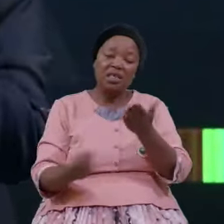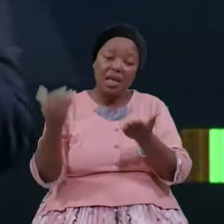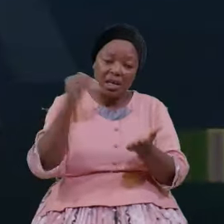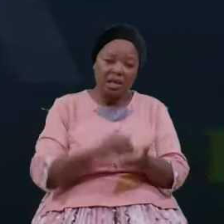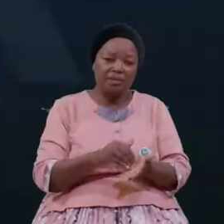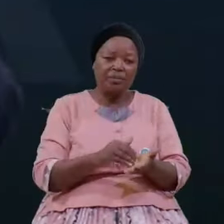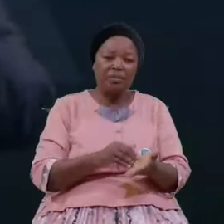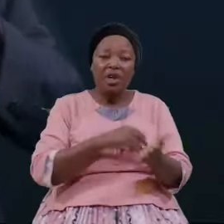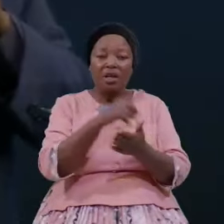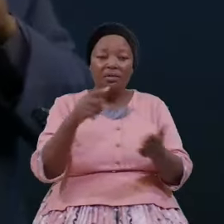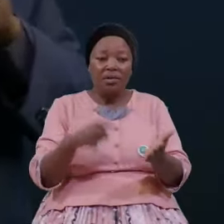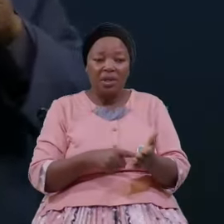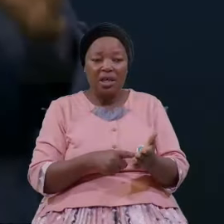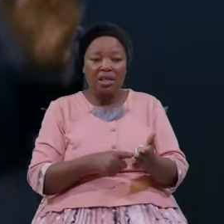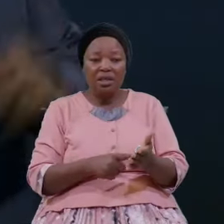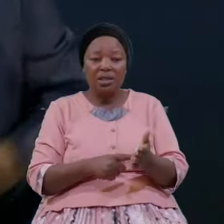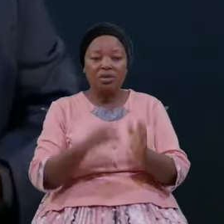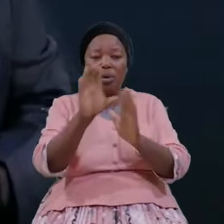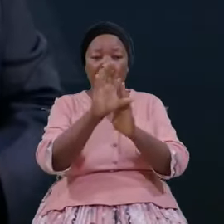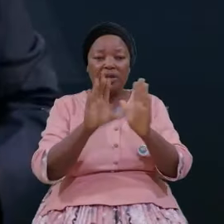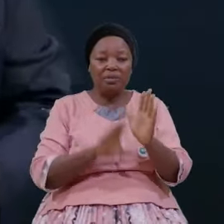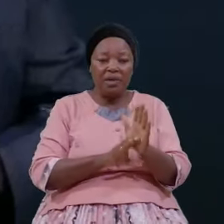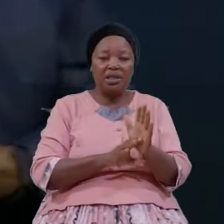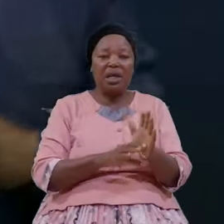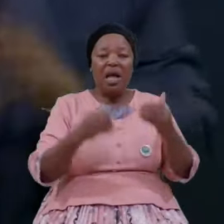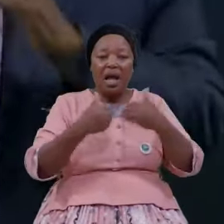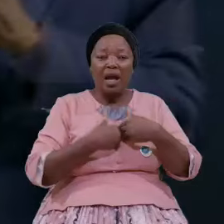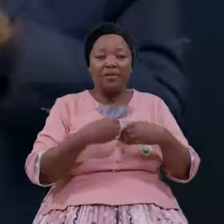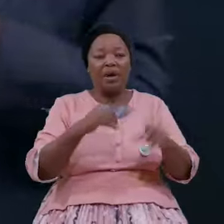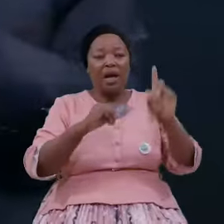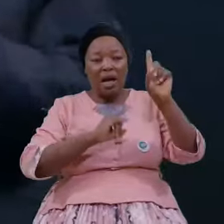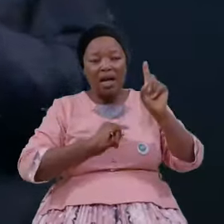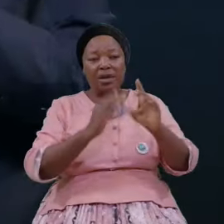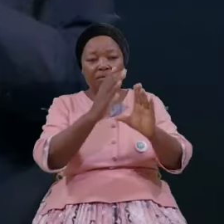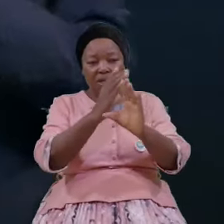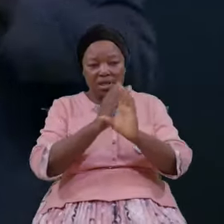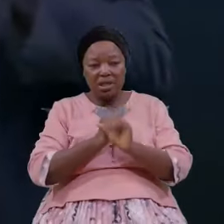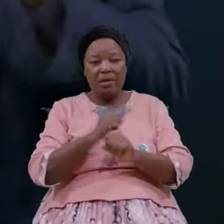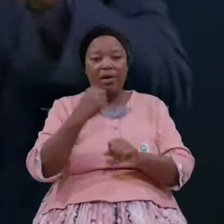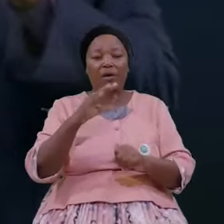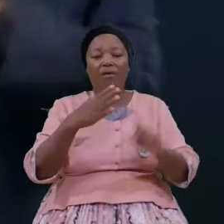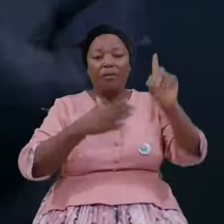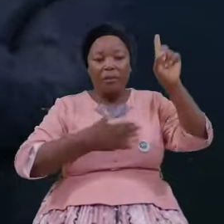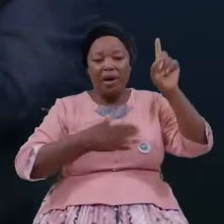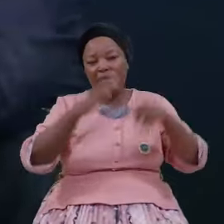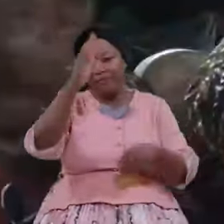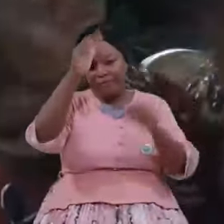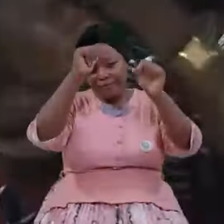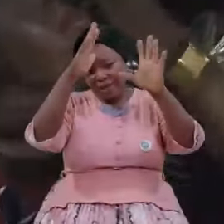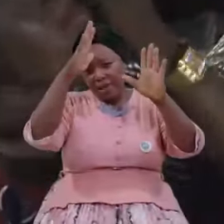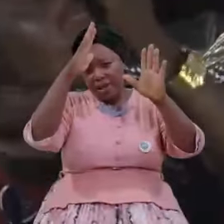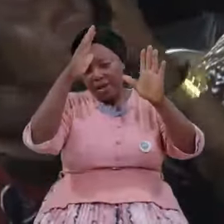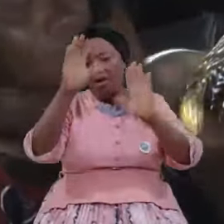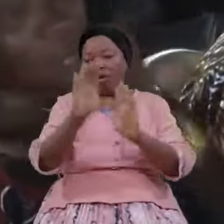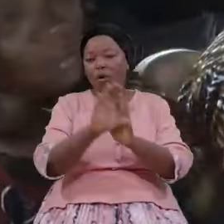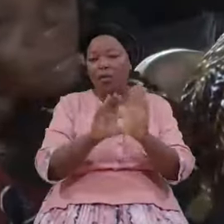This commandment have I received of my Father. Commandment, go